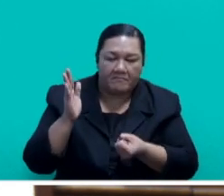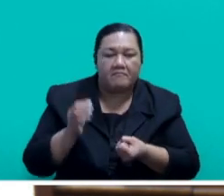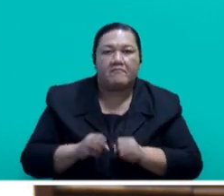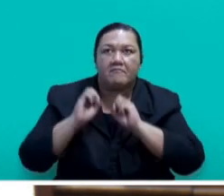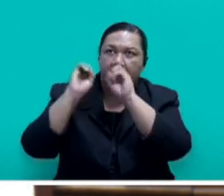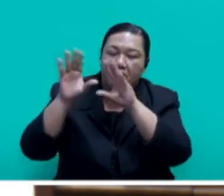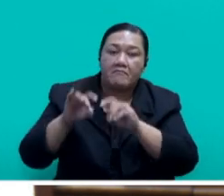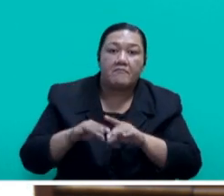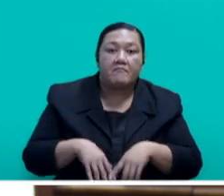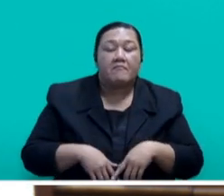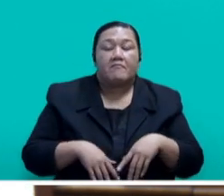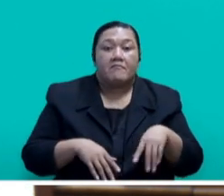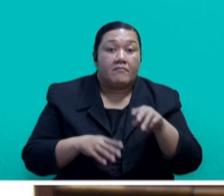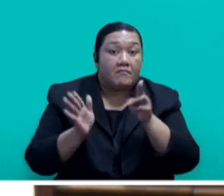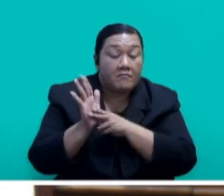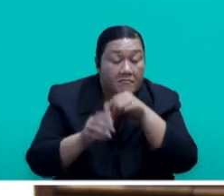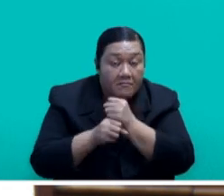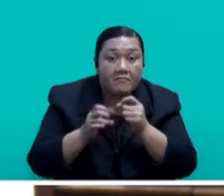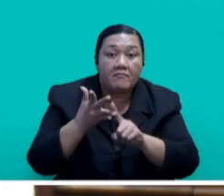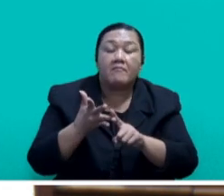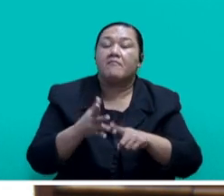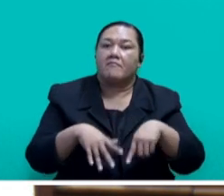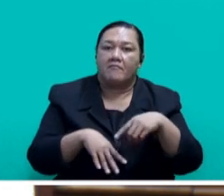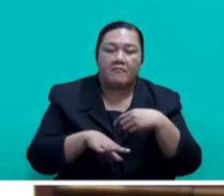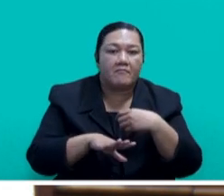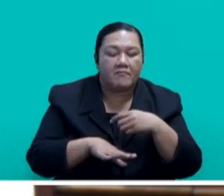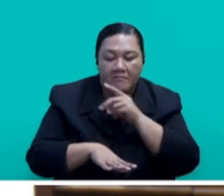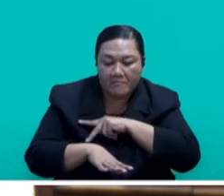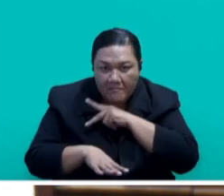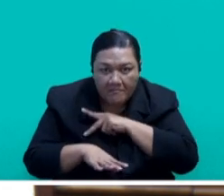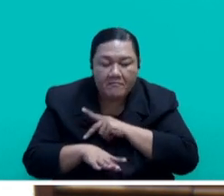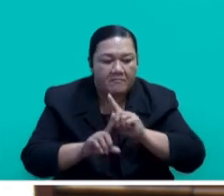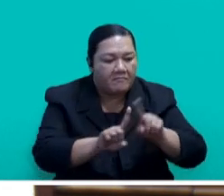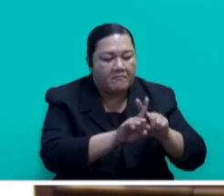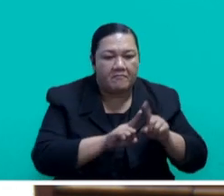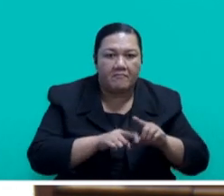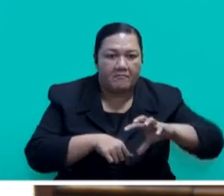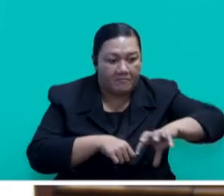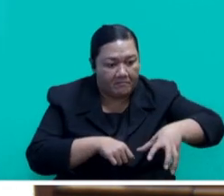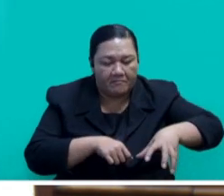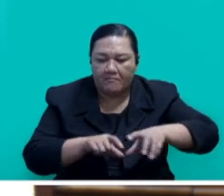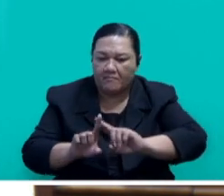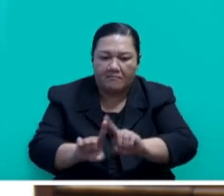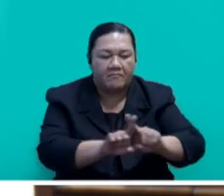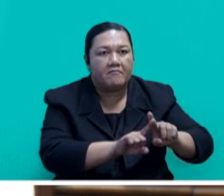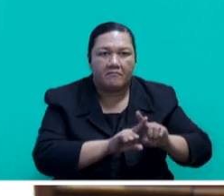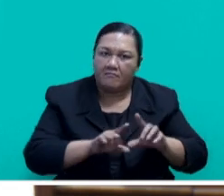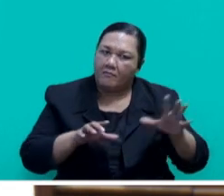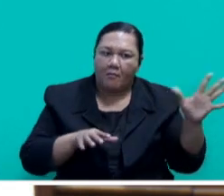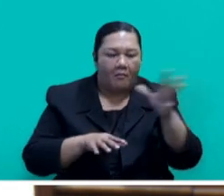Non-government, professional institutions, and the private sector on the whole have commended the budget, Mr. Speaker,